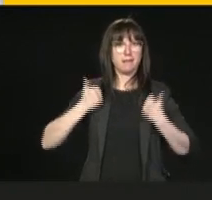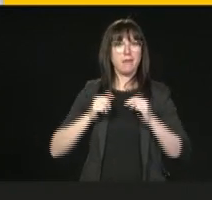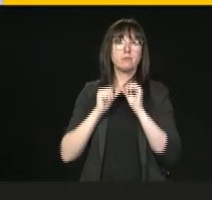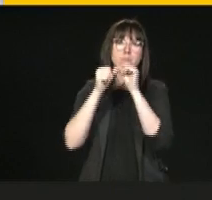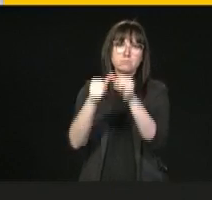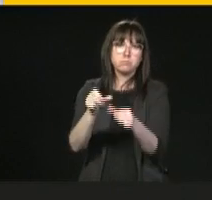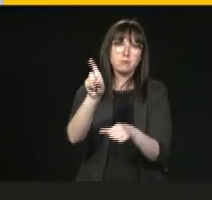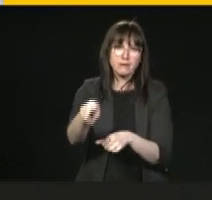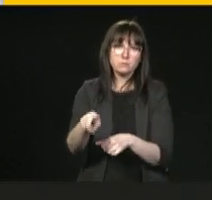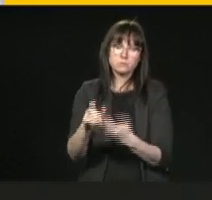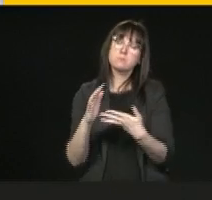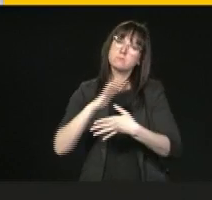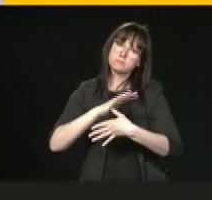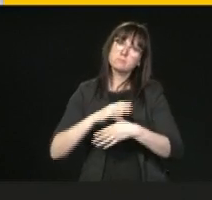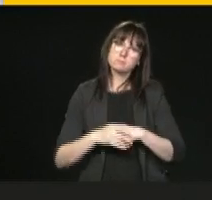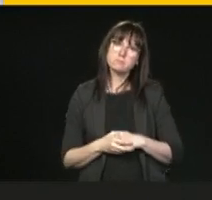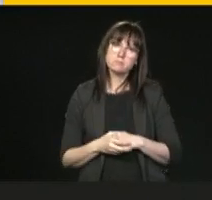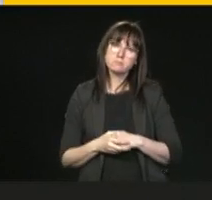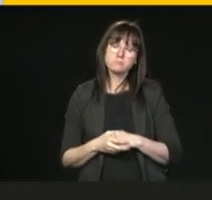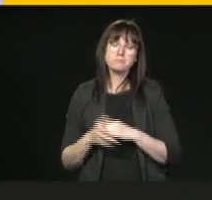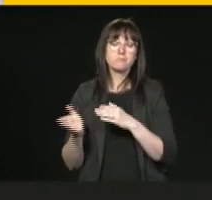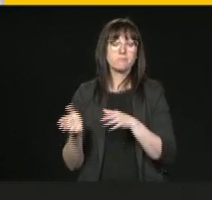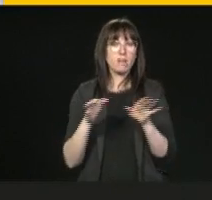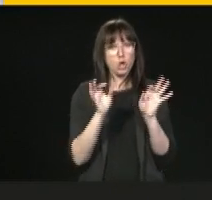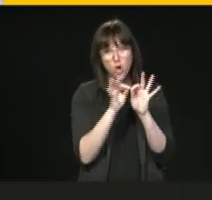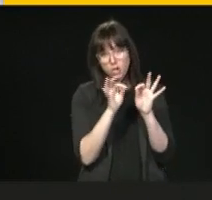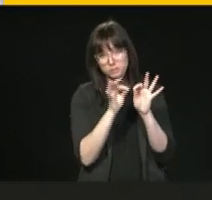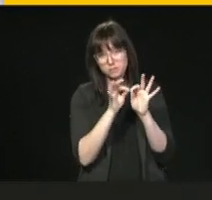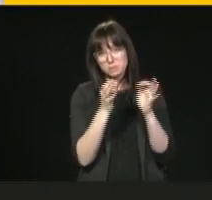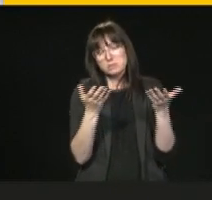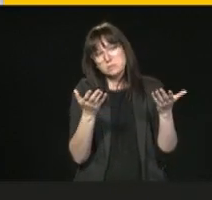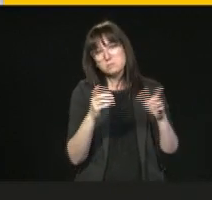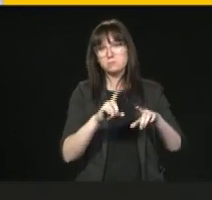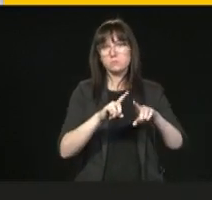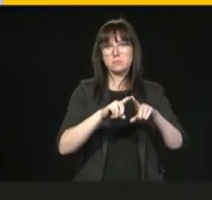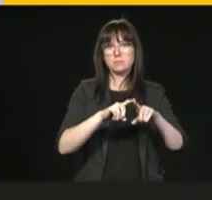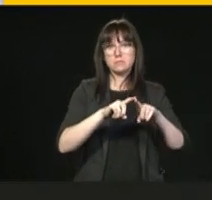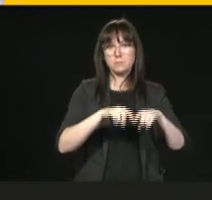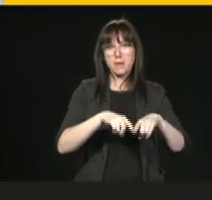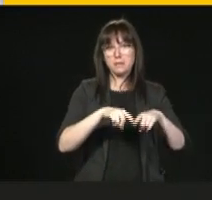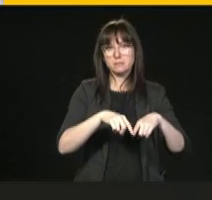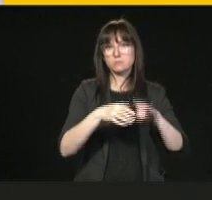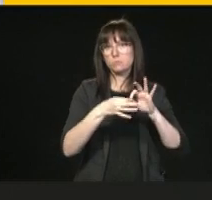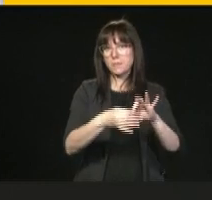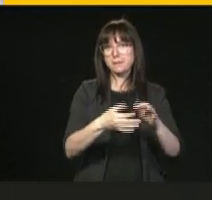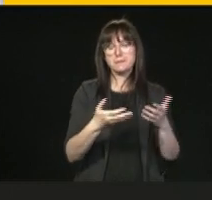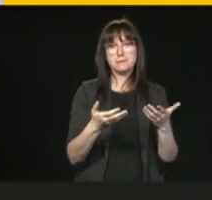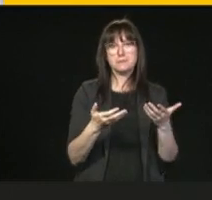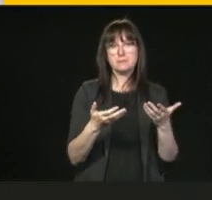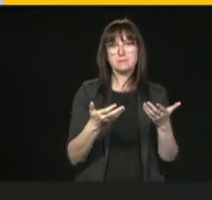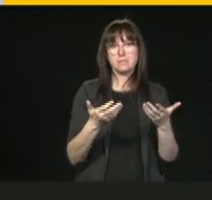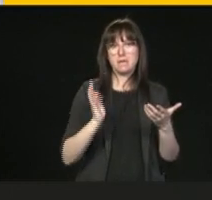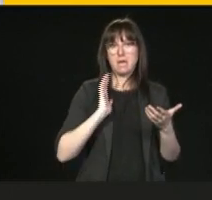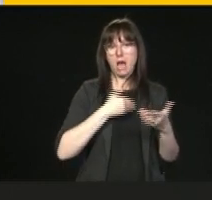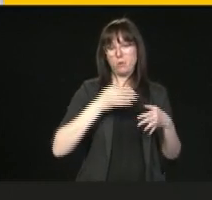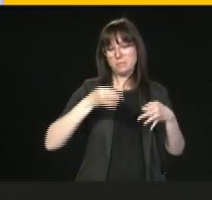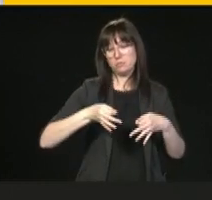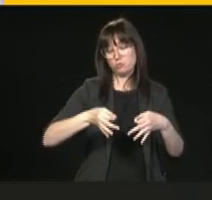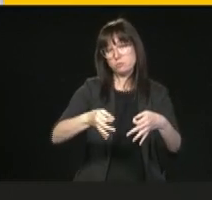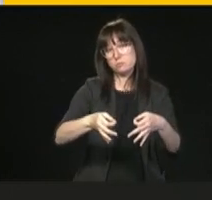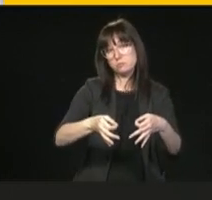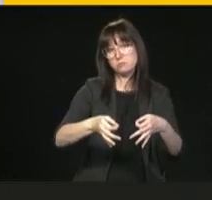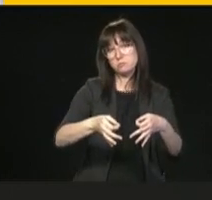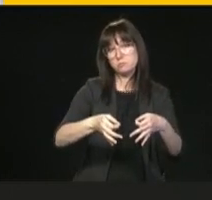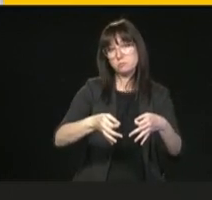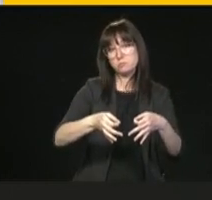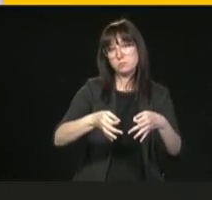doing. Now, with respect to the cost, of course, that will depend on the decisions we make with respect